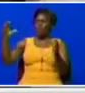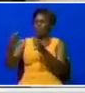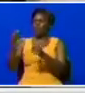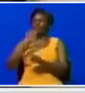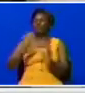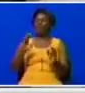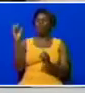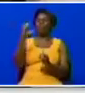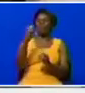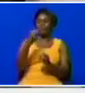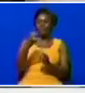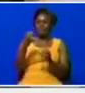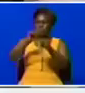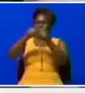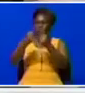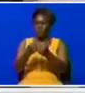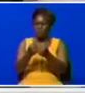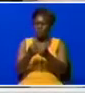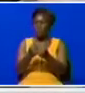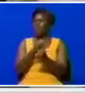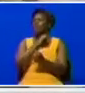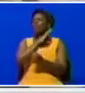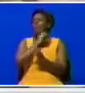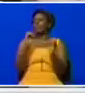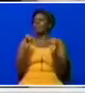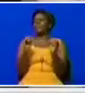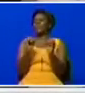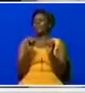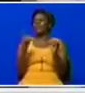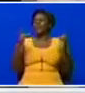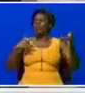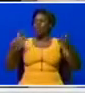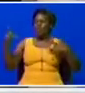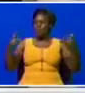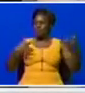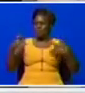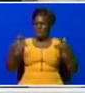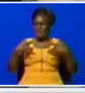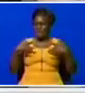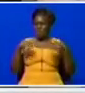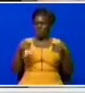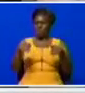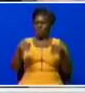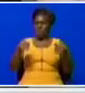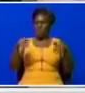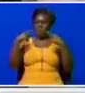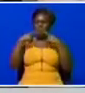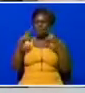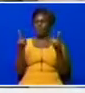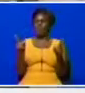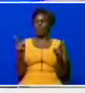no observers raised any objections with the results. There were just those concerns that they should put on hold the transmission of